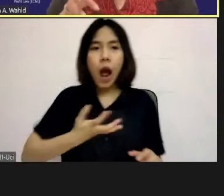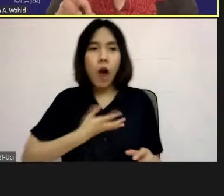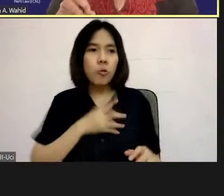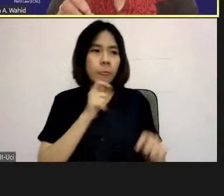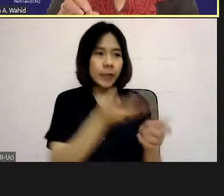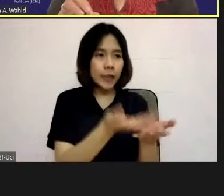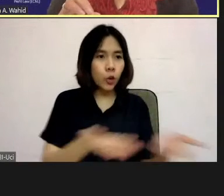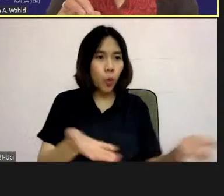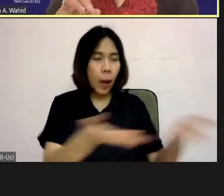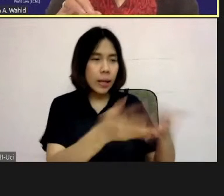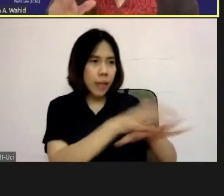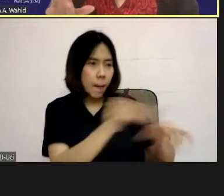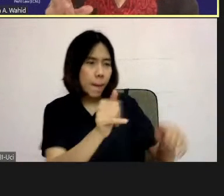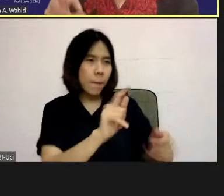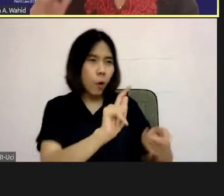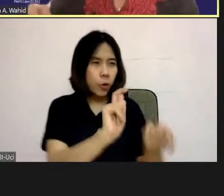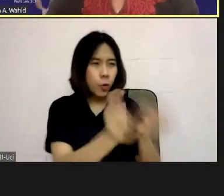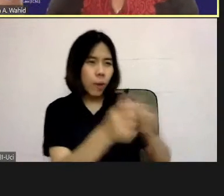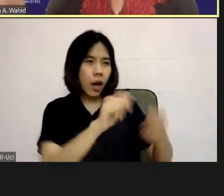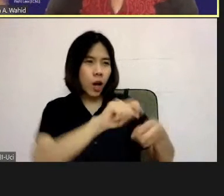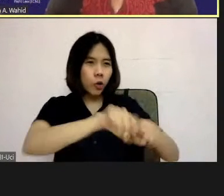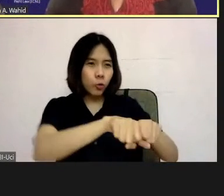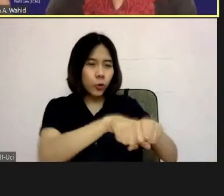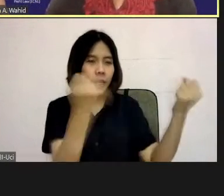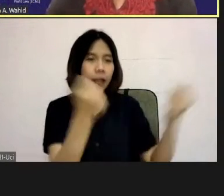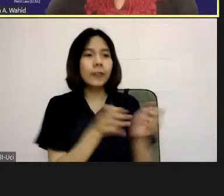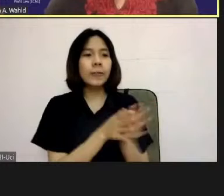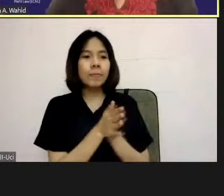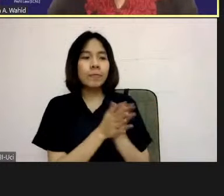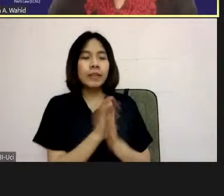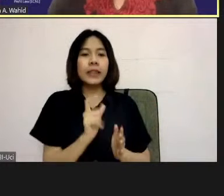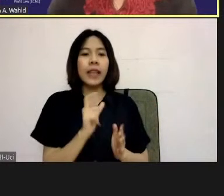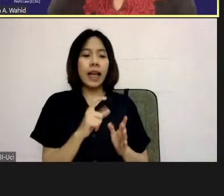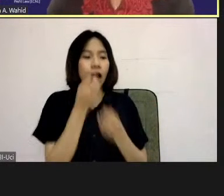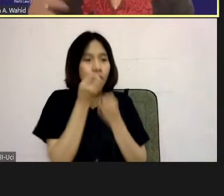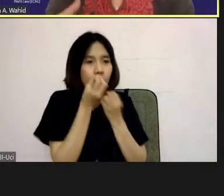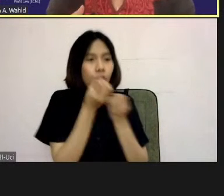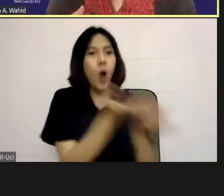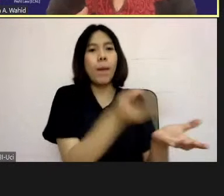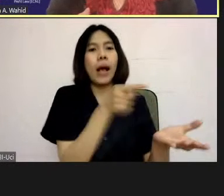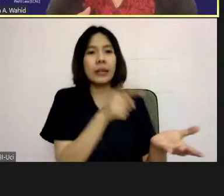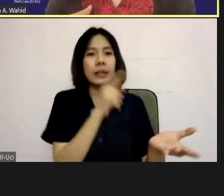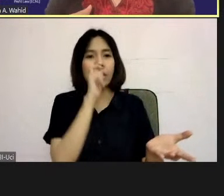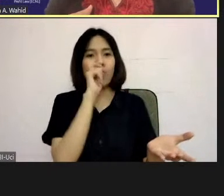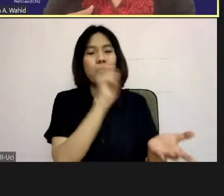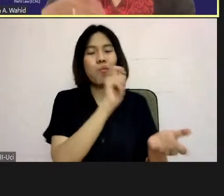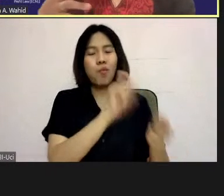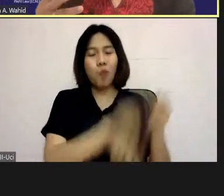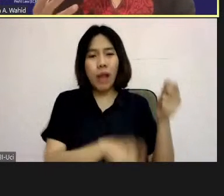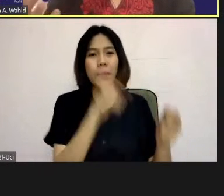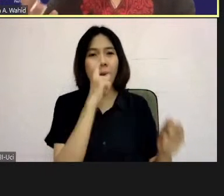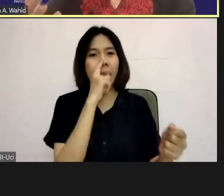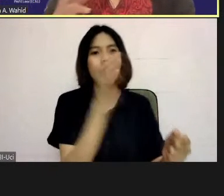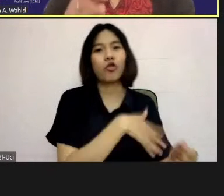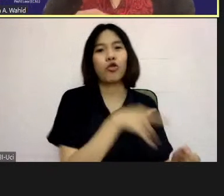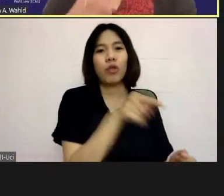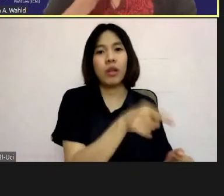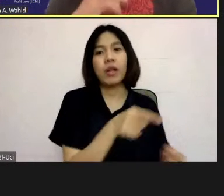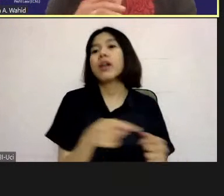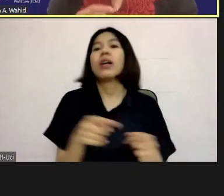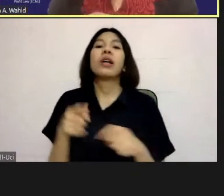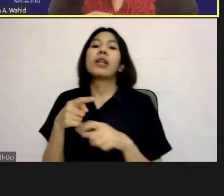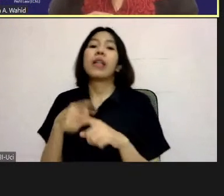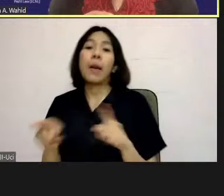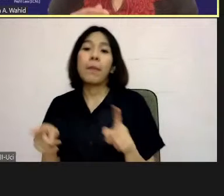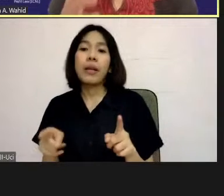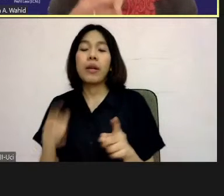objective they would like to destroy or sort of like a damage and harmful impact to other people or not. But within